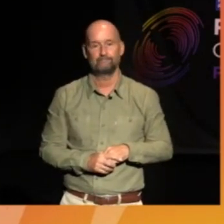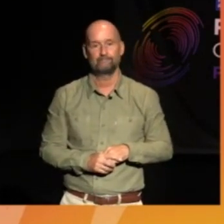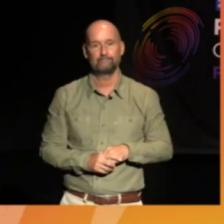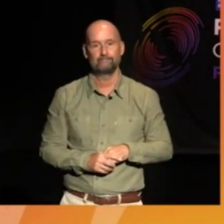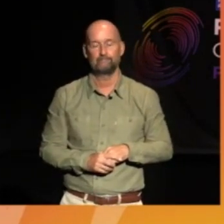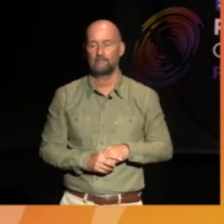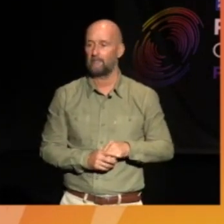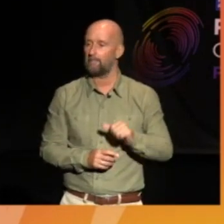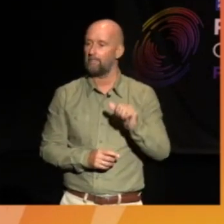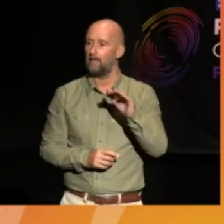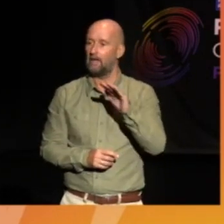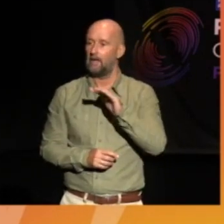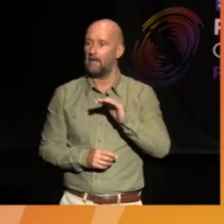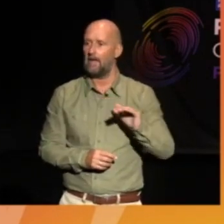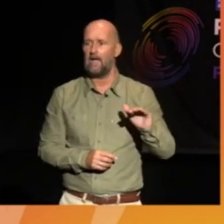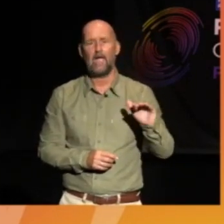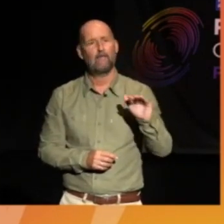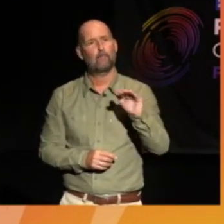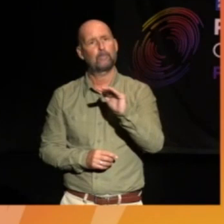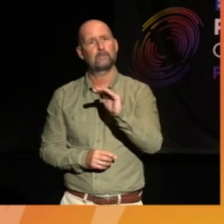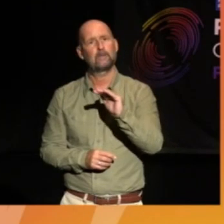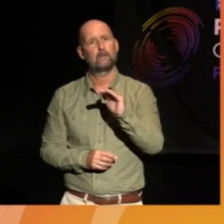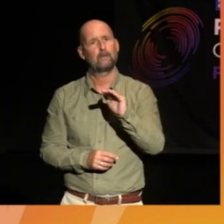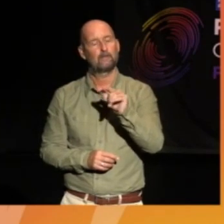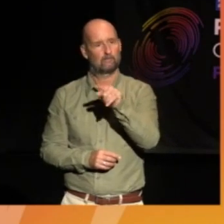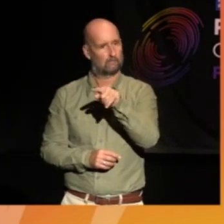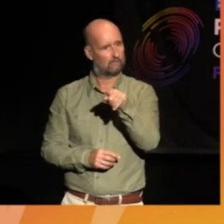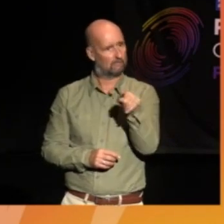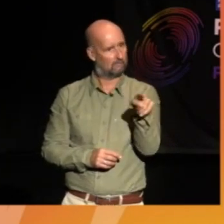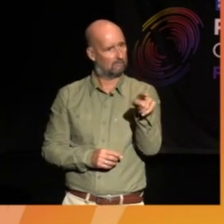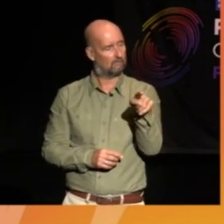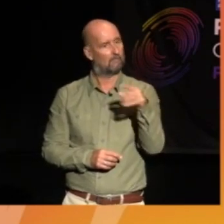everybody has a child inside her or him,